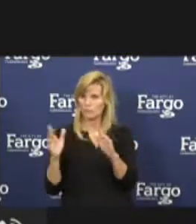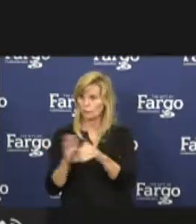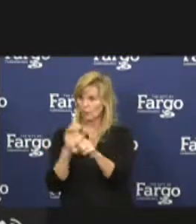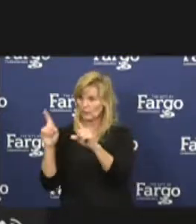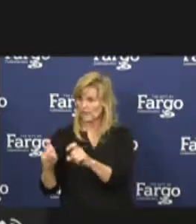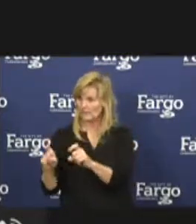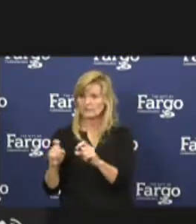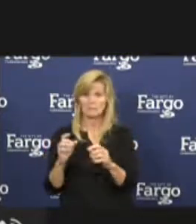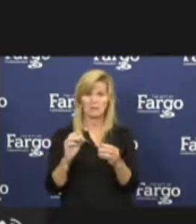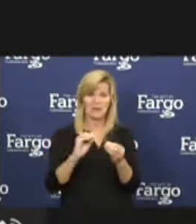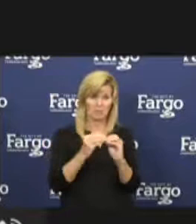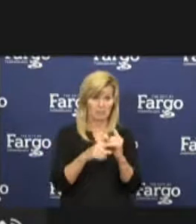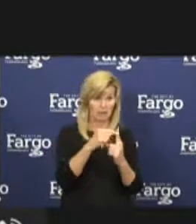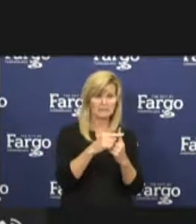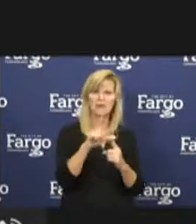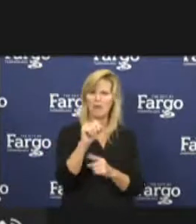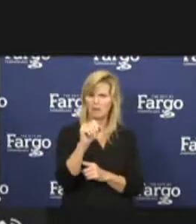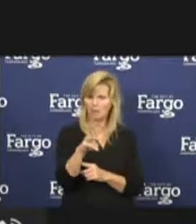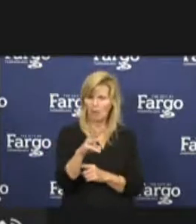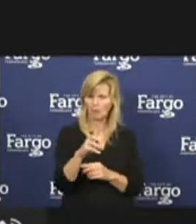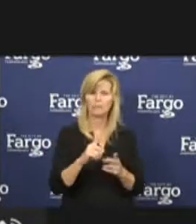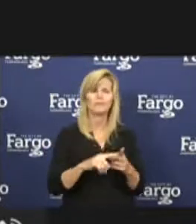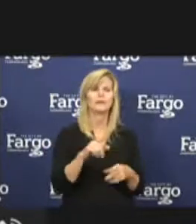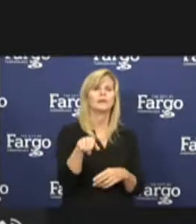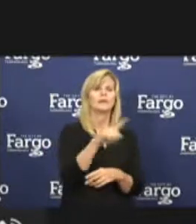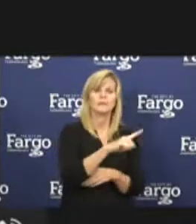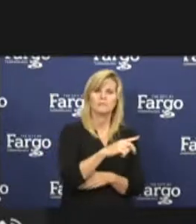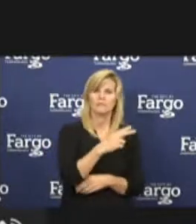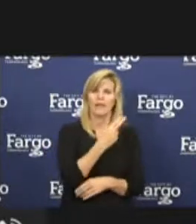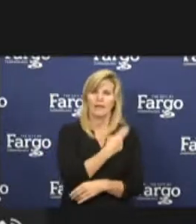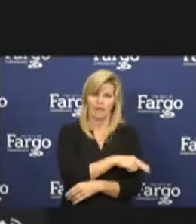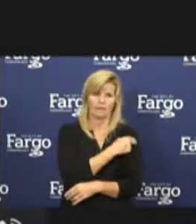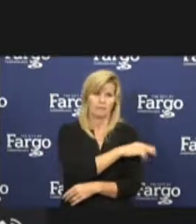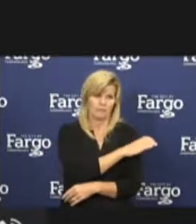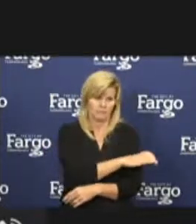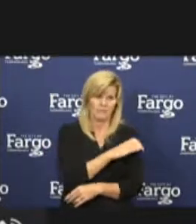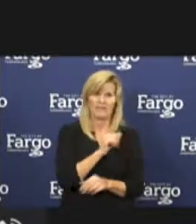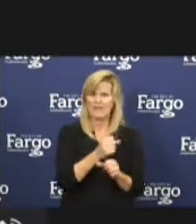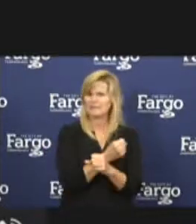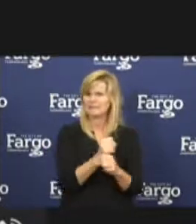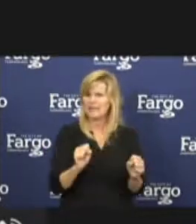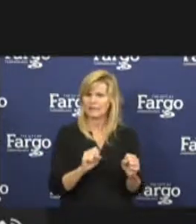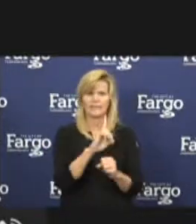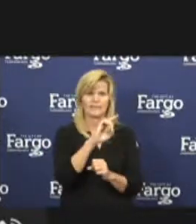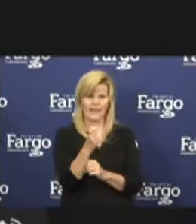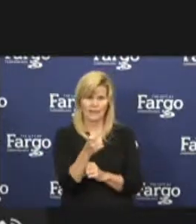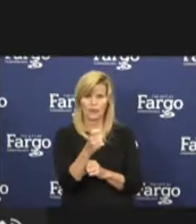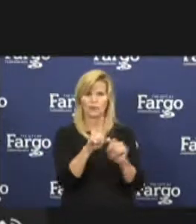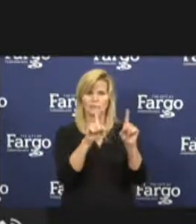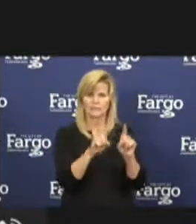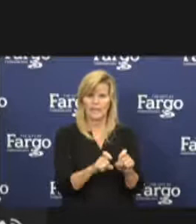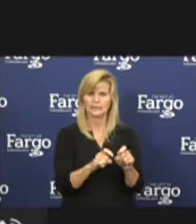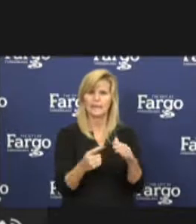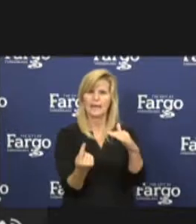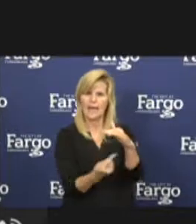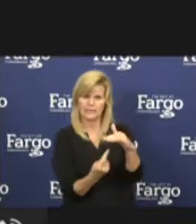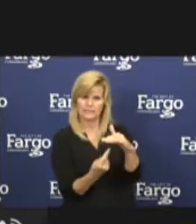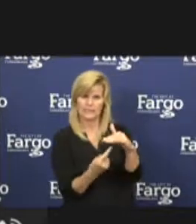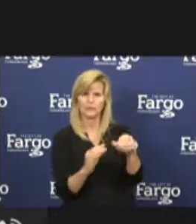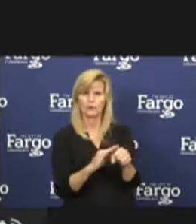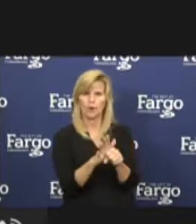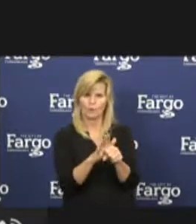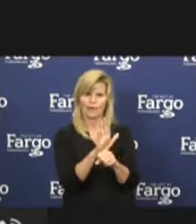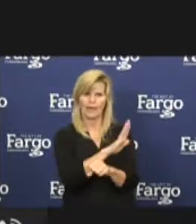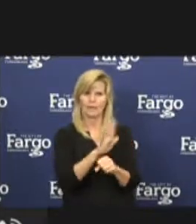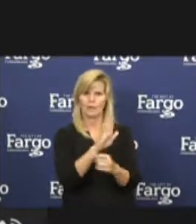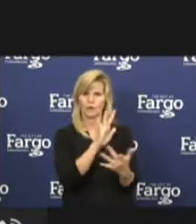tests, public health and private health care can safely diagnose, test, and isolate COVID cases and their